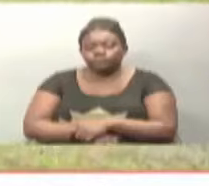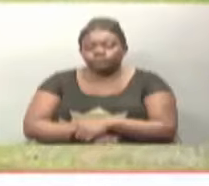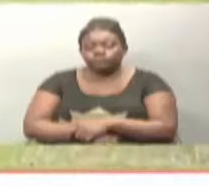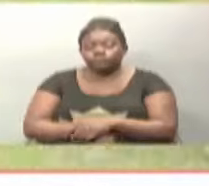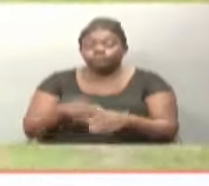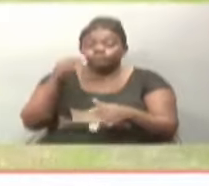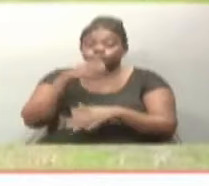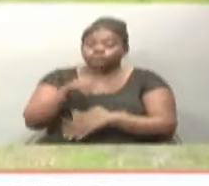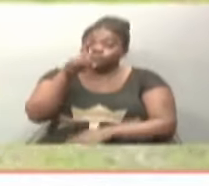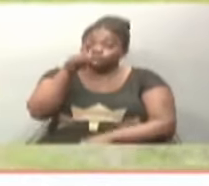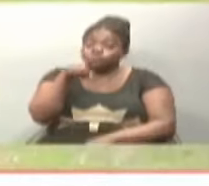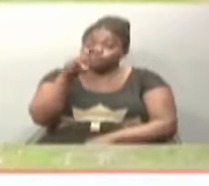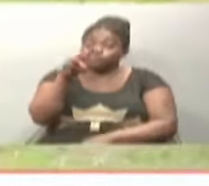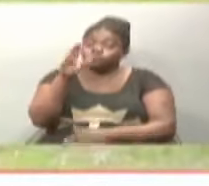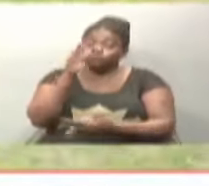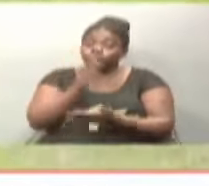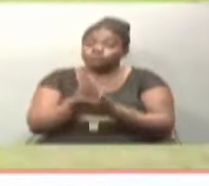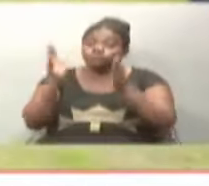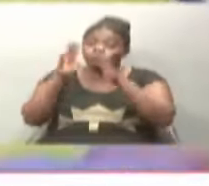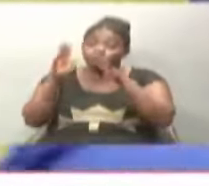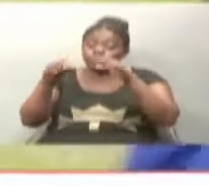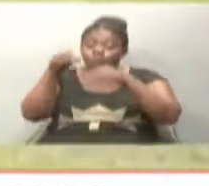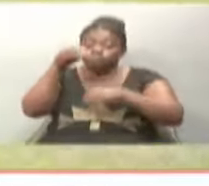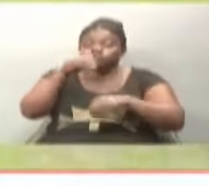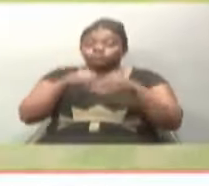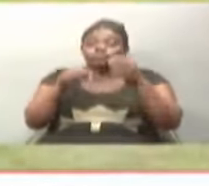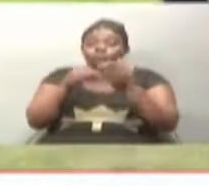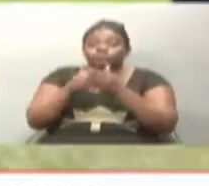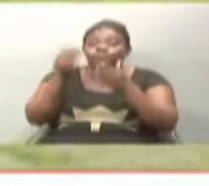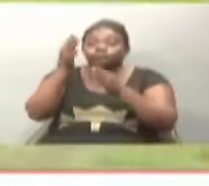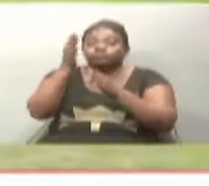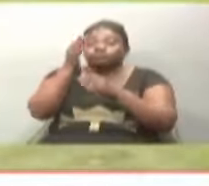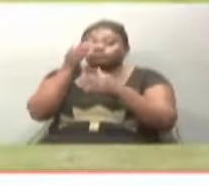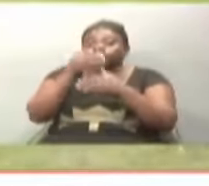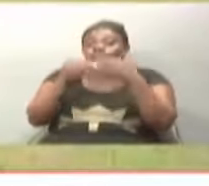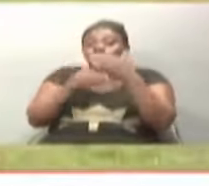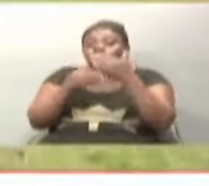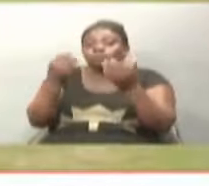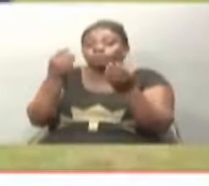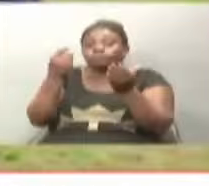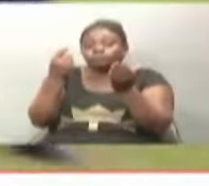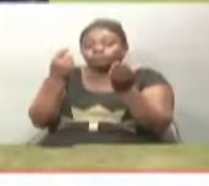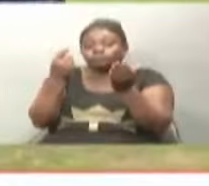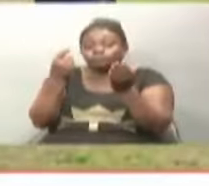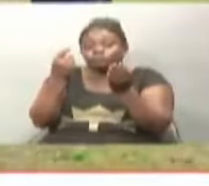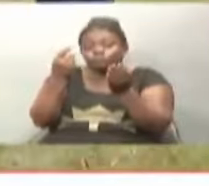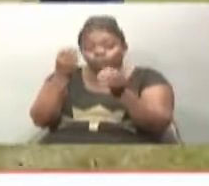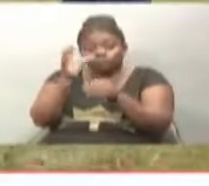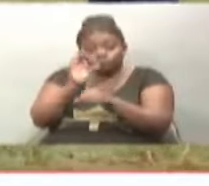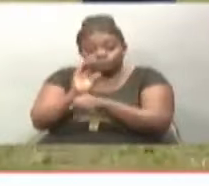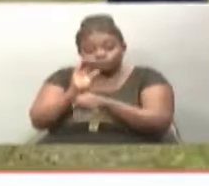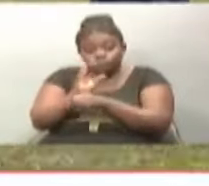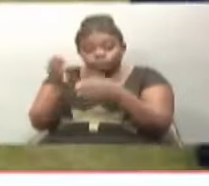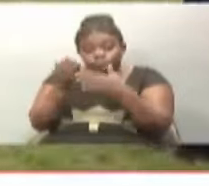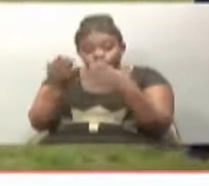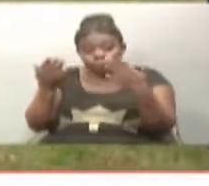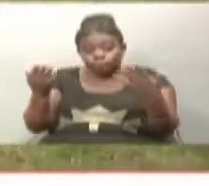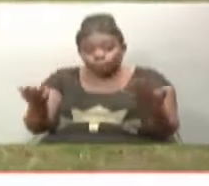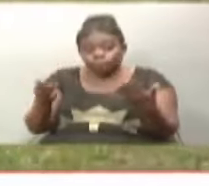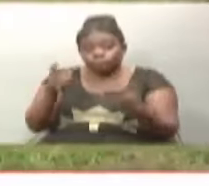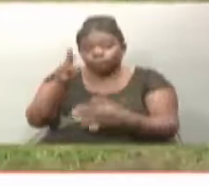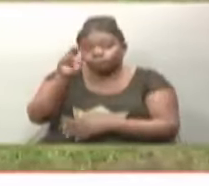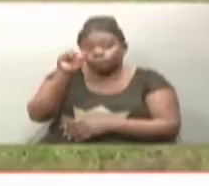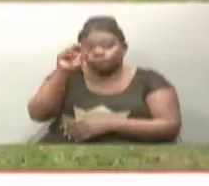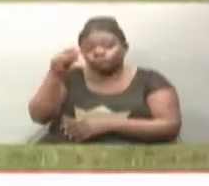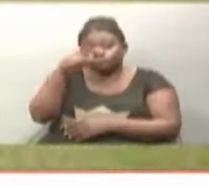Bwavudde na Ssaabaminisita yeetabye ku mukolo ogw'okusonda ensimbi ez'okuzimba ekkanisa eya Rubaya Church of Uganda ng'eno esangibwa mu bulabirizi bwa Kigezi